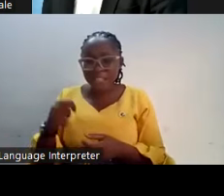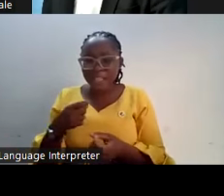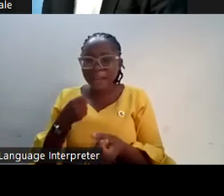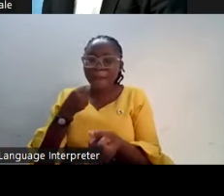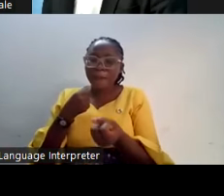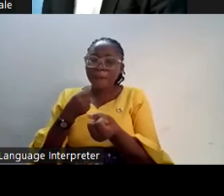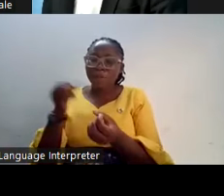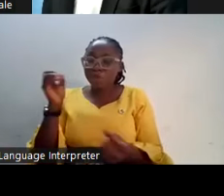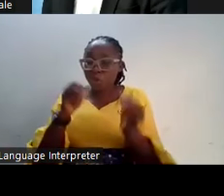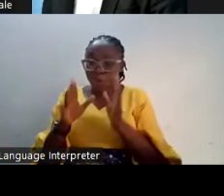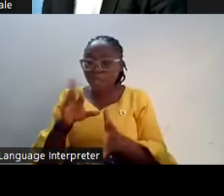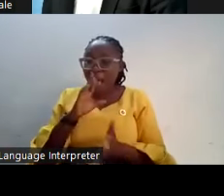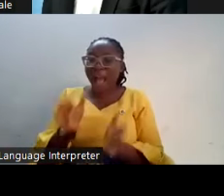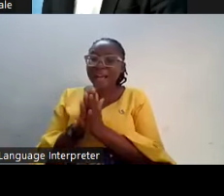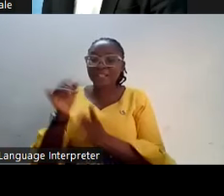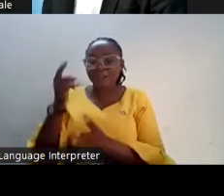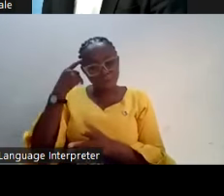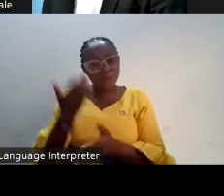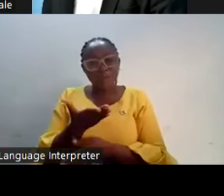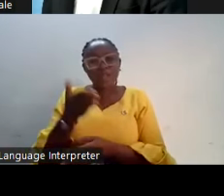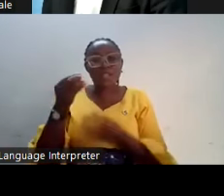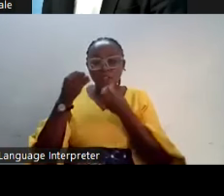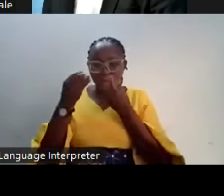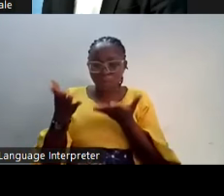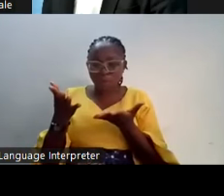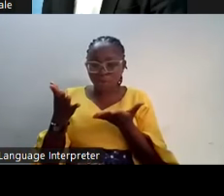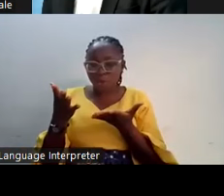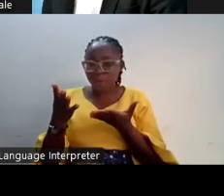for data to be able to continue funding.